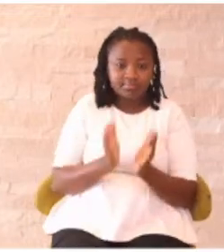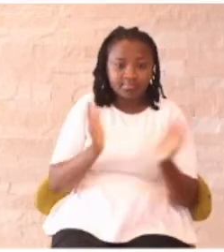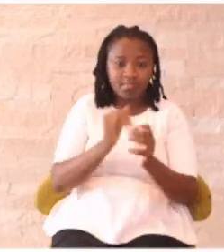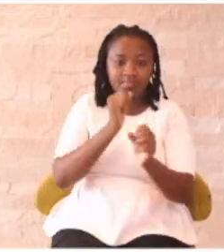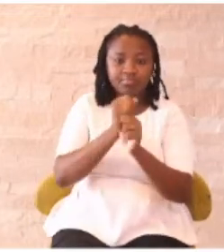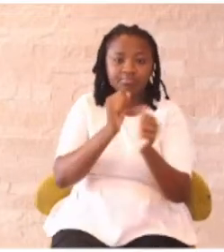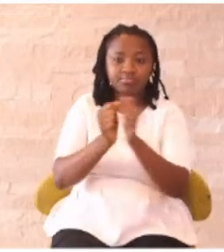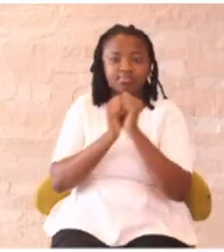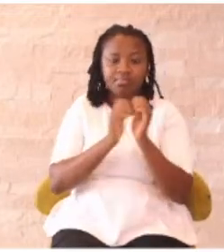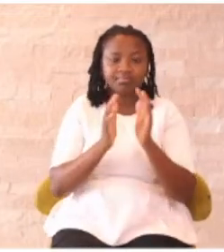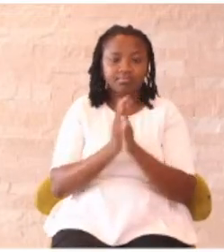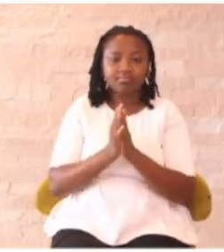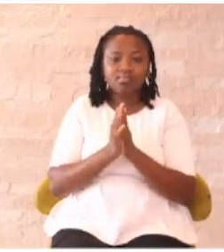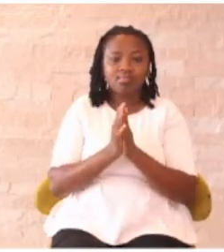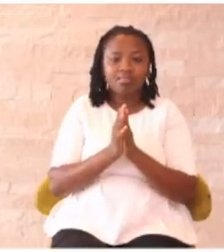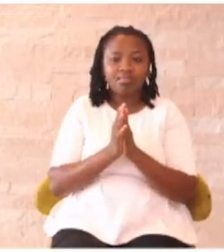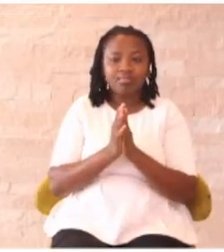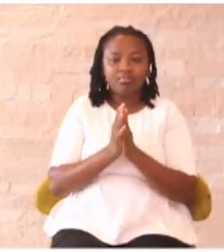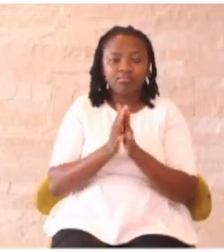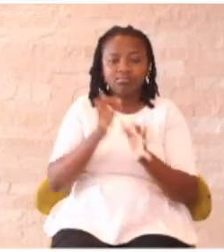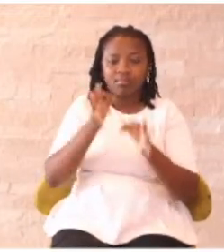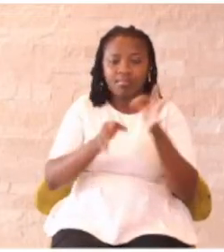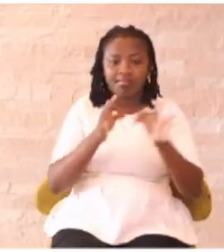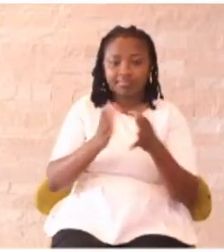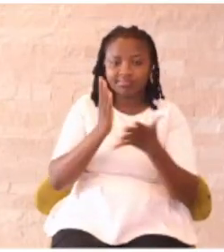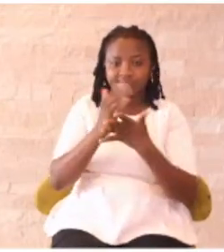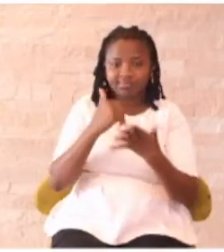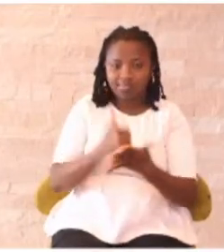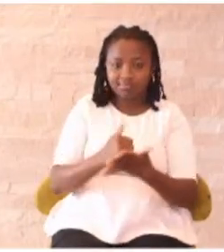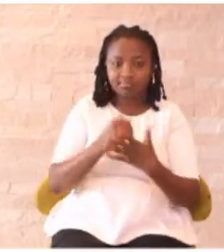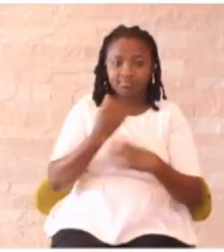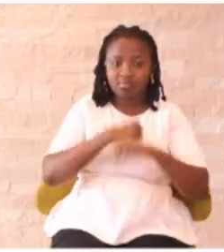And now, with this collaboration,